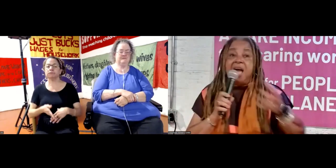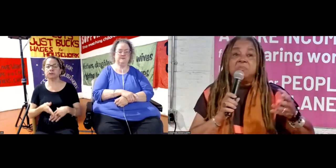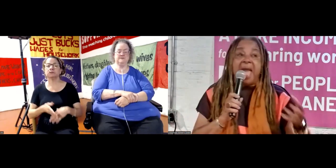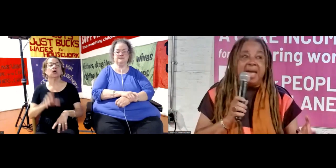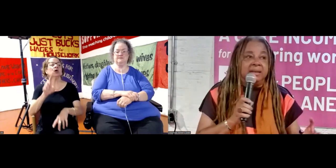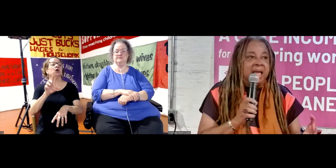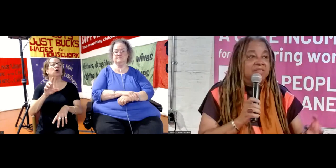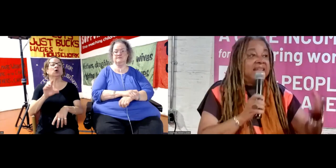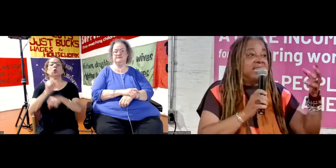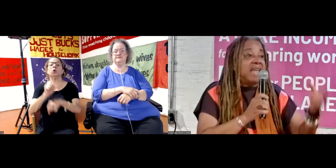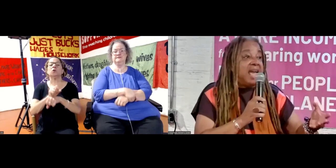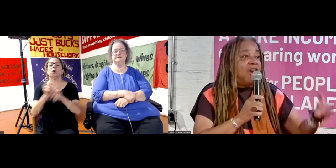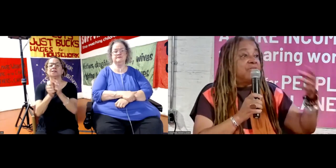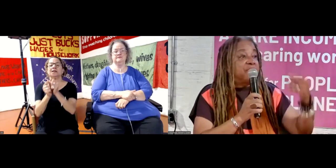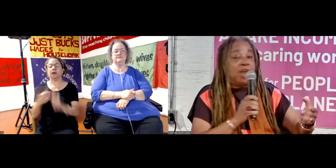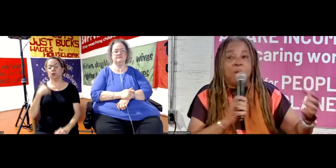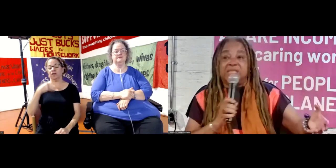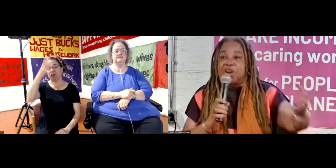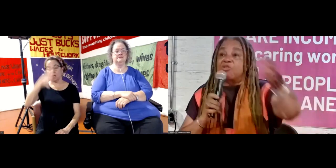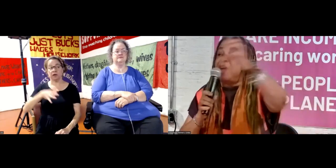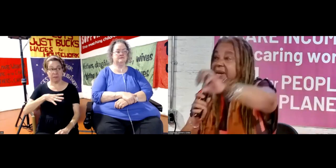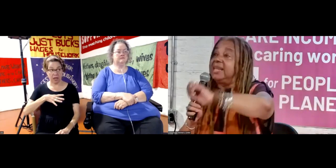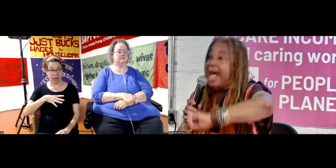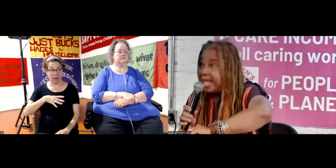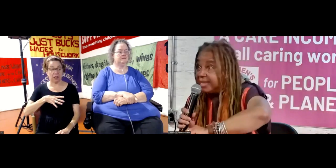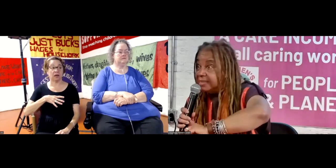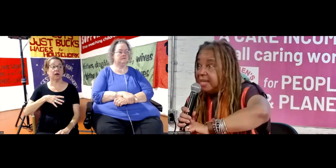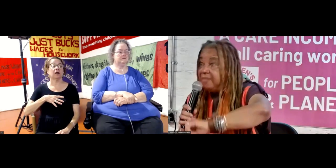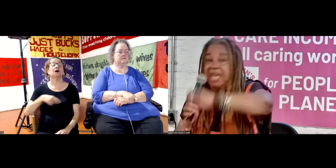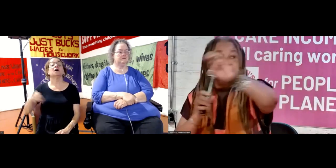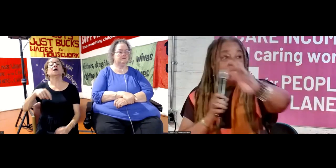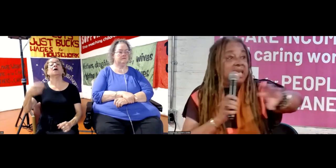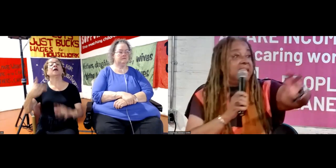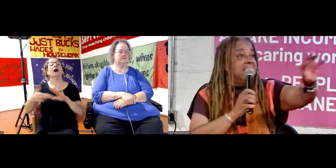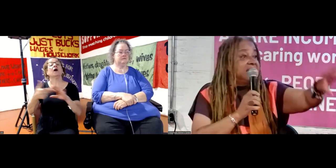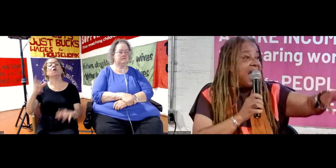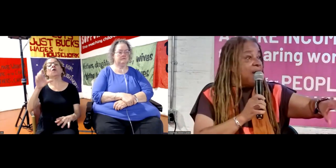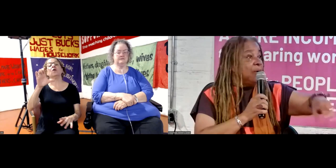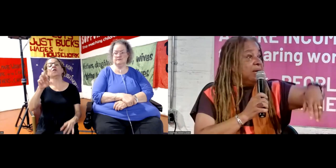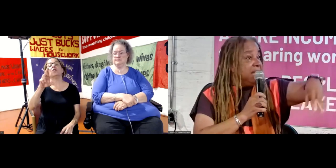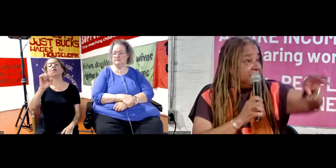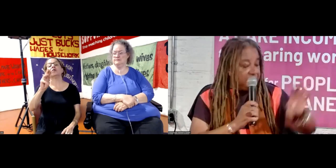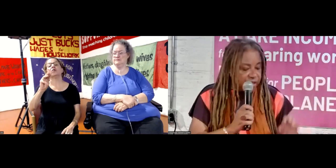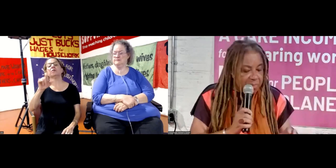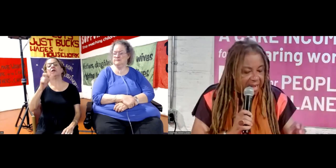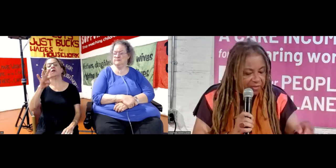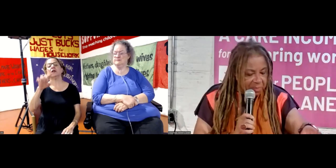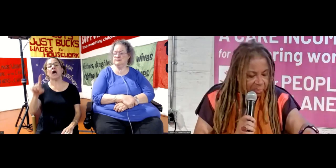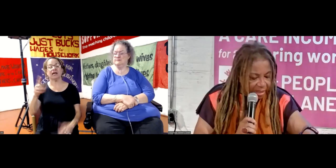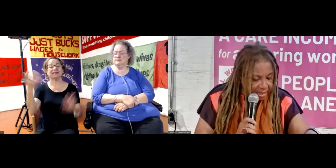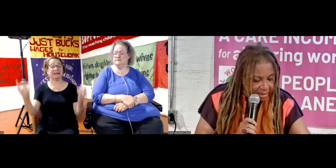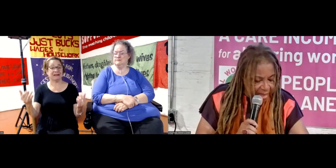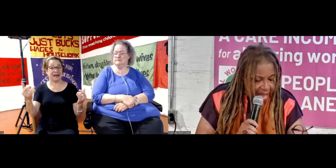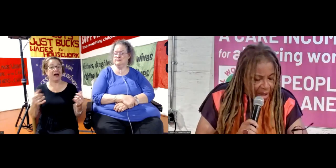the young men that today are the very ones that are criminalized that you see now in so many of